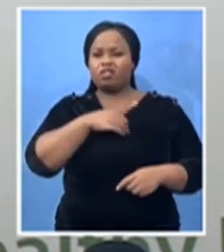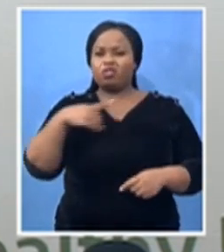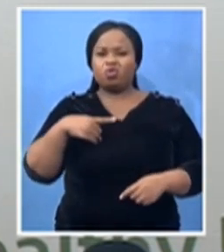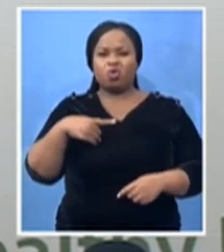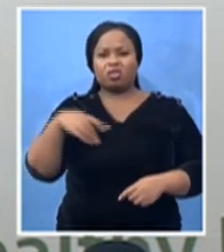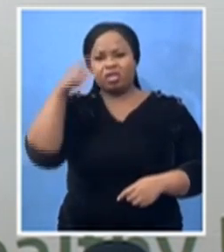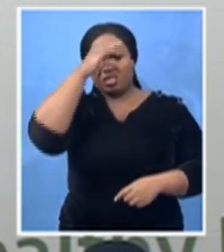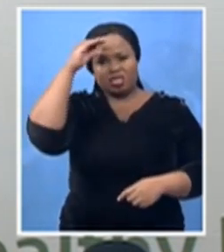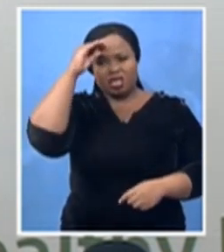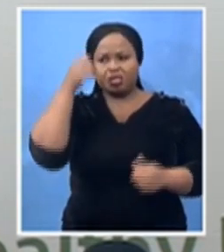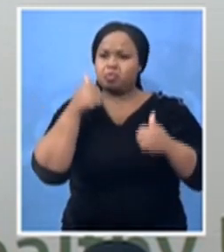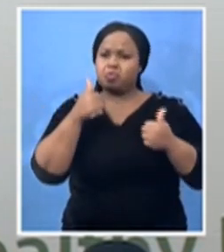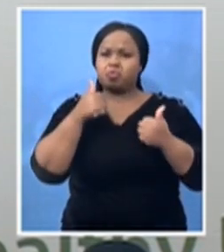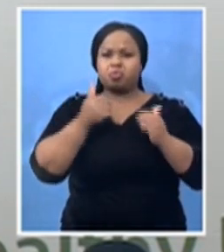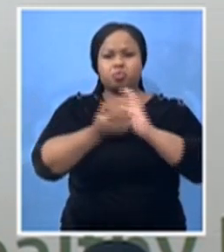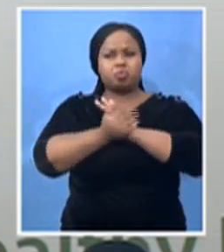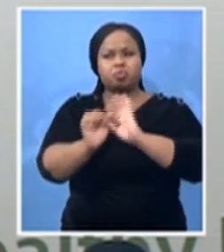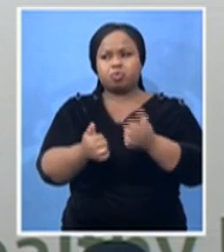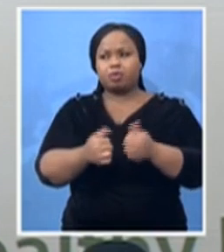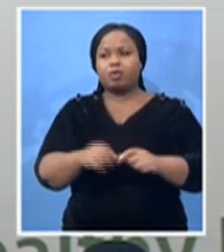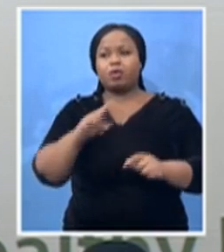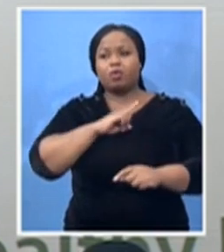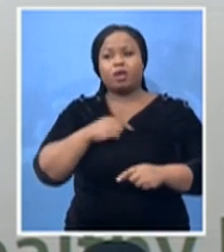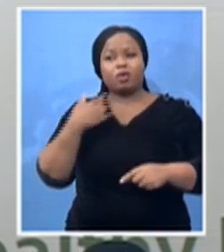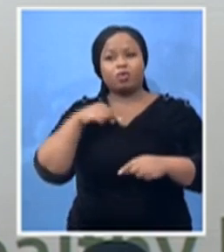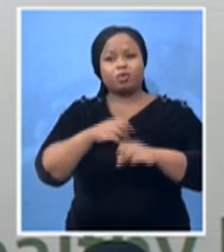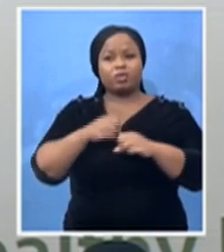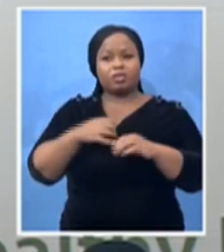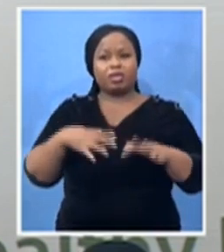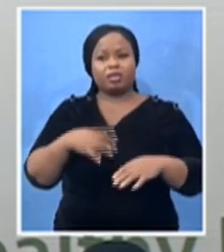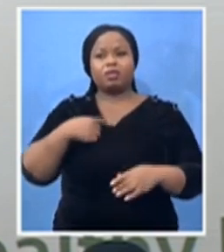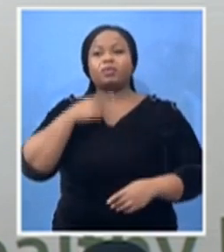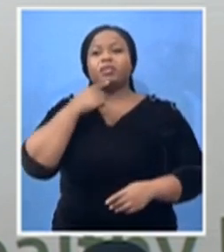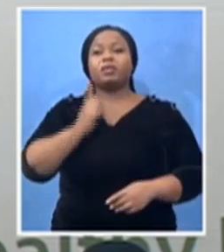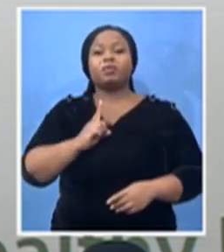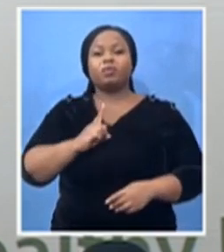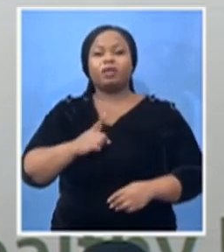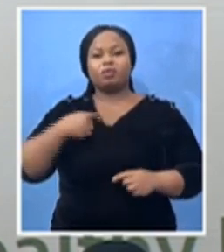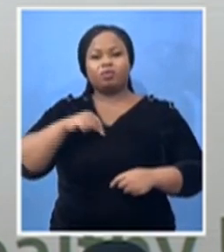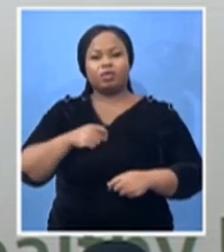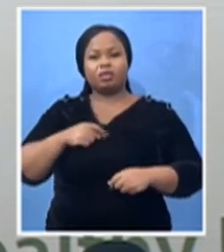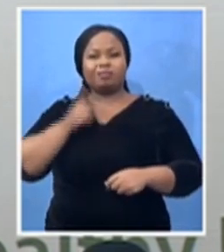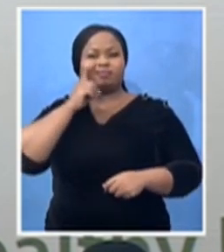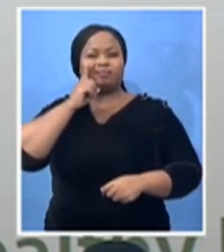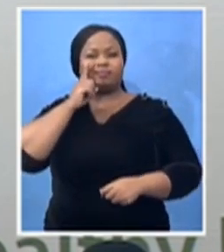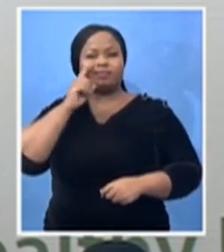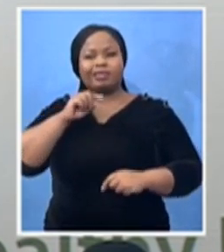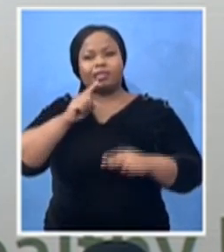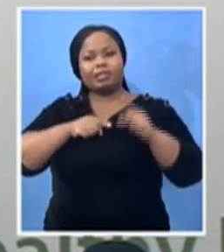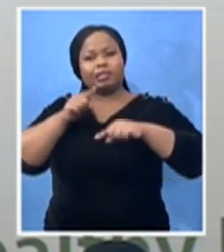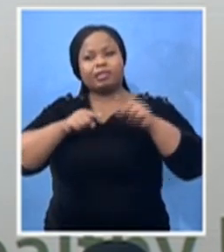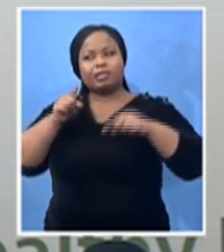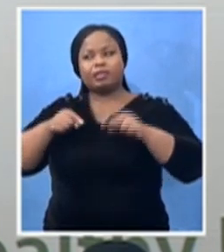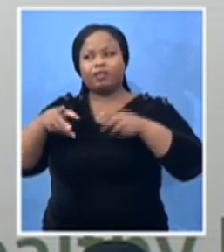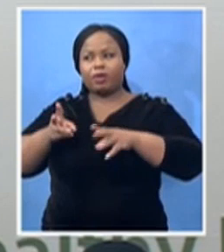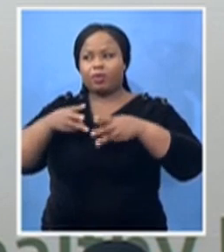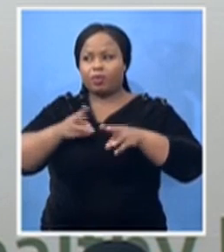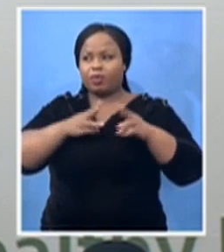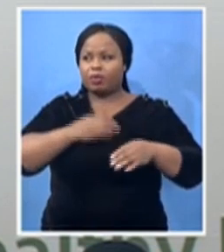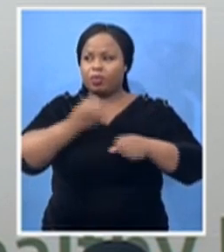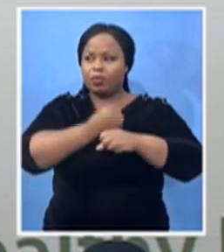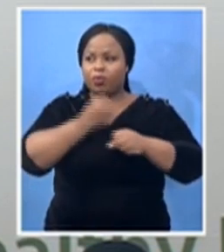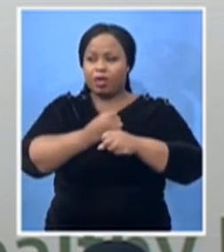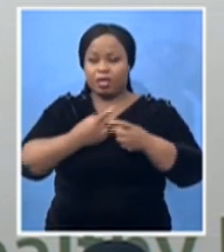of the pandemic that we are looking at a different pathological work that we are seeing with